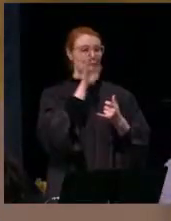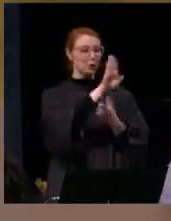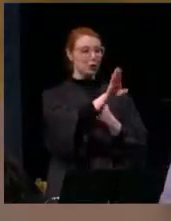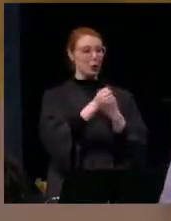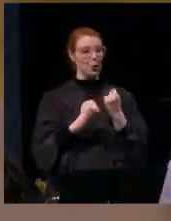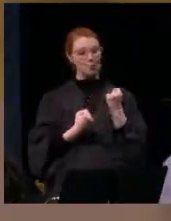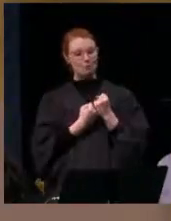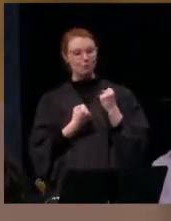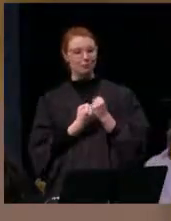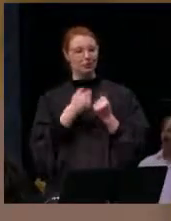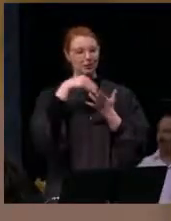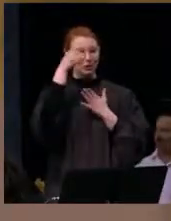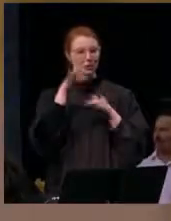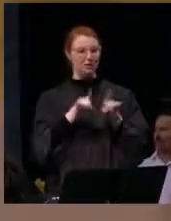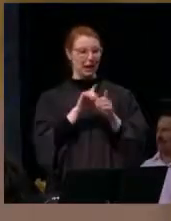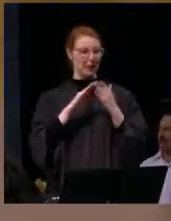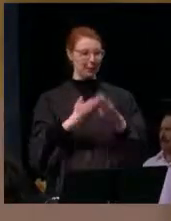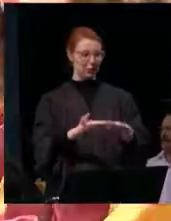community.